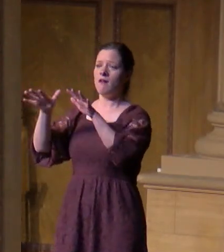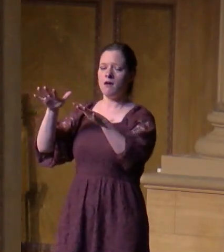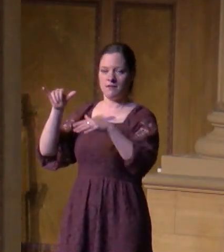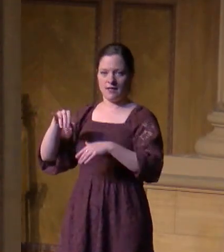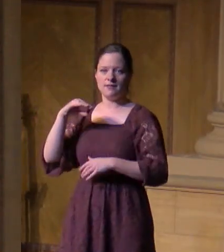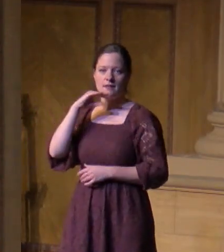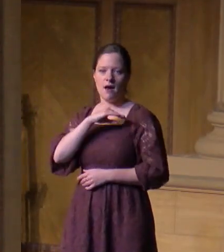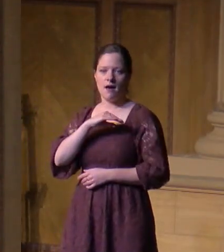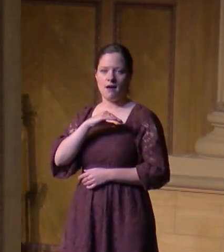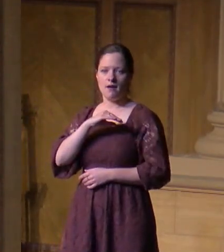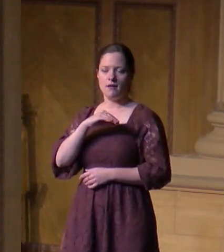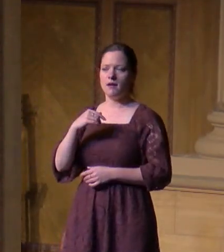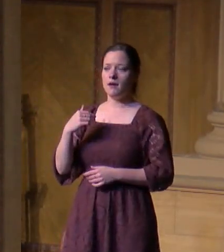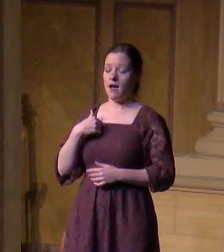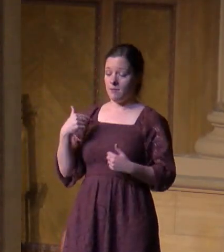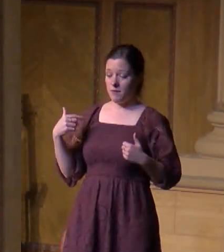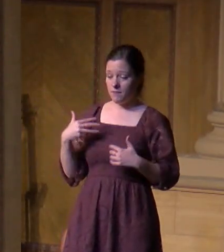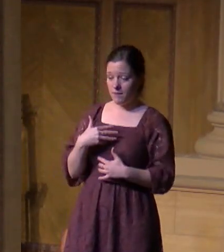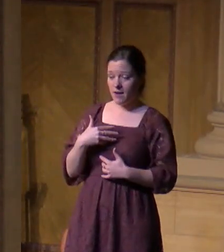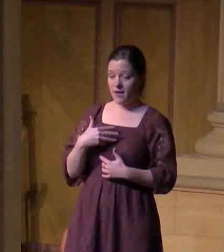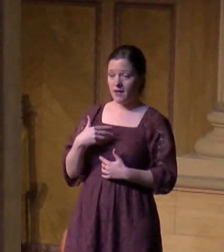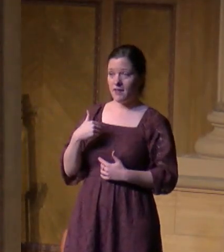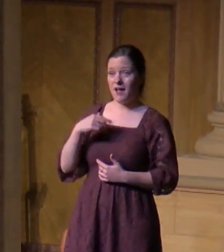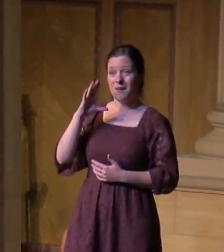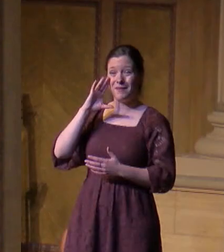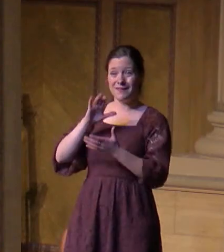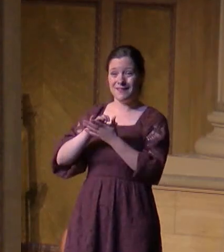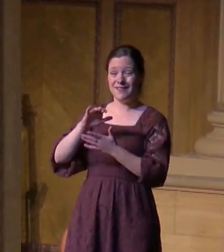I'm afraid because I believe the lie that death is the end